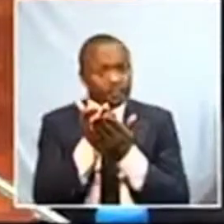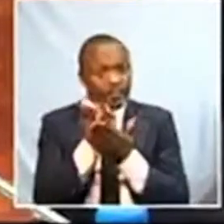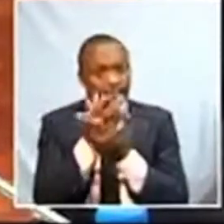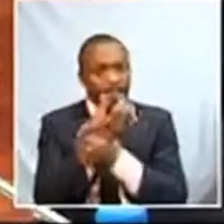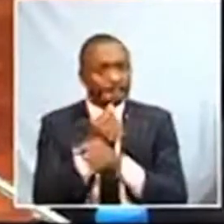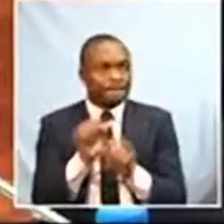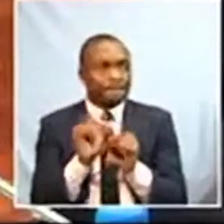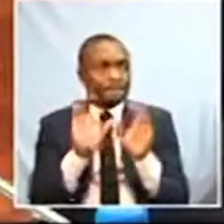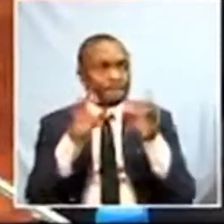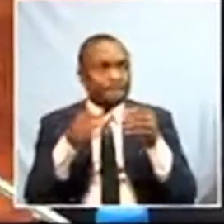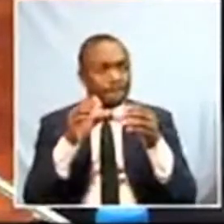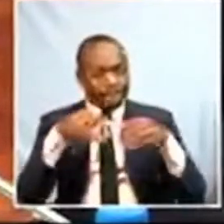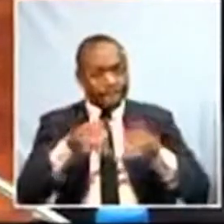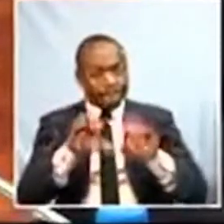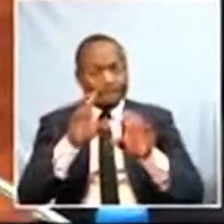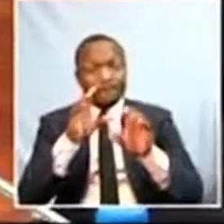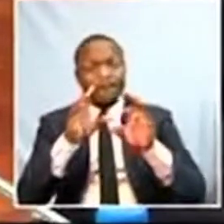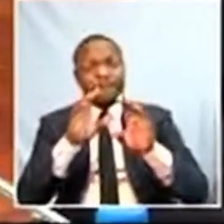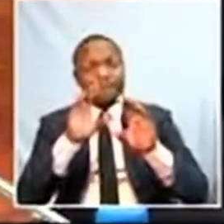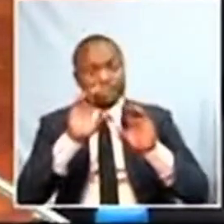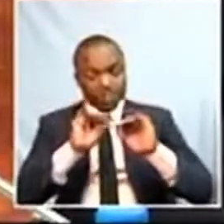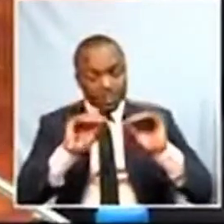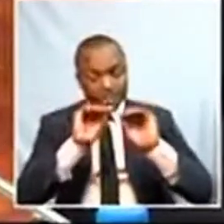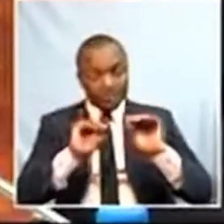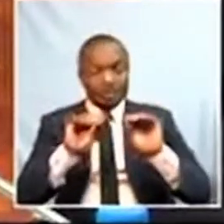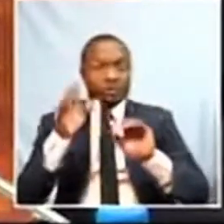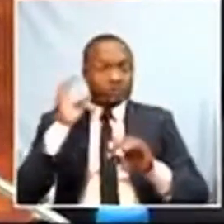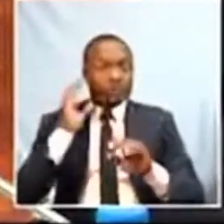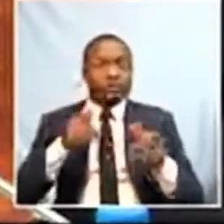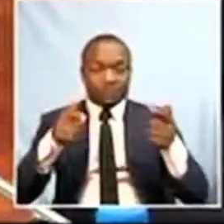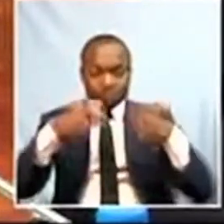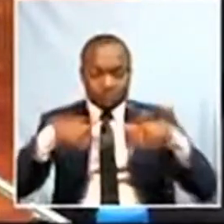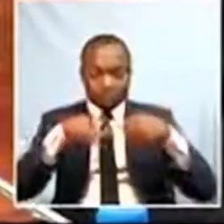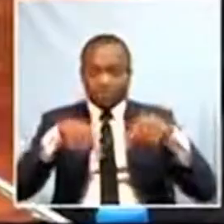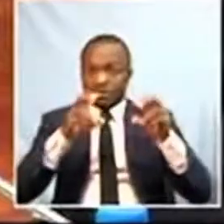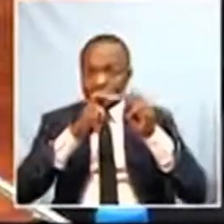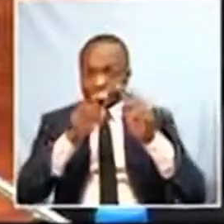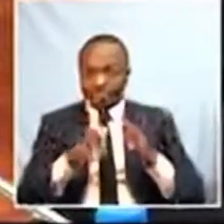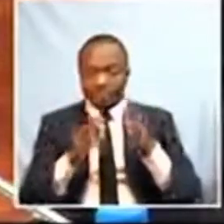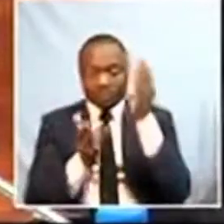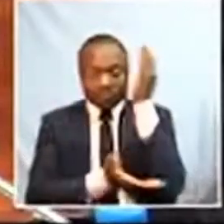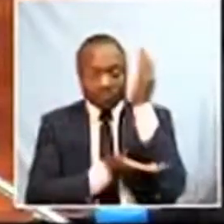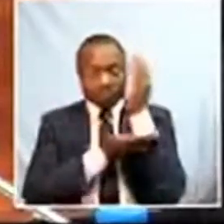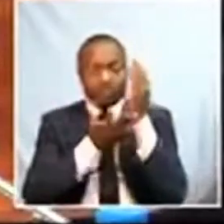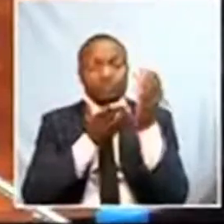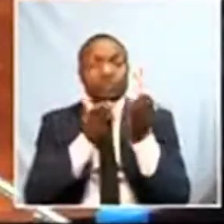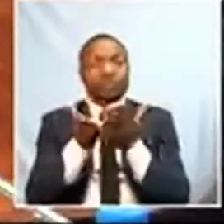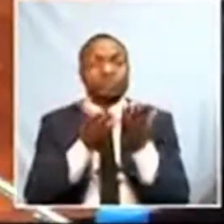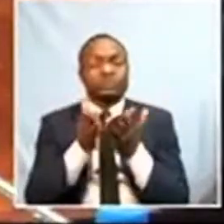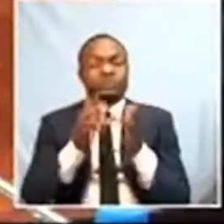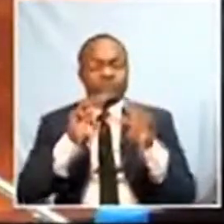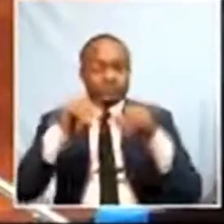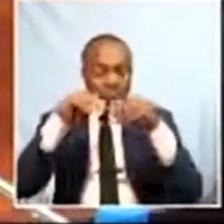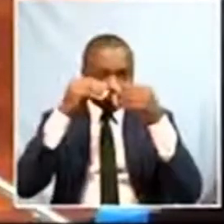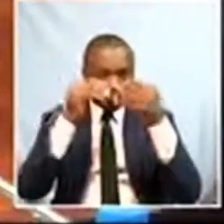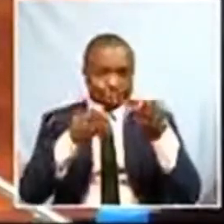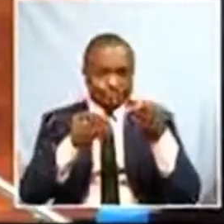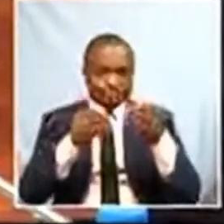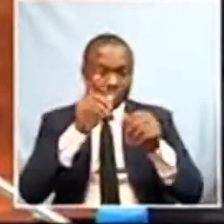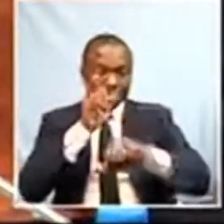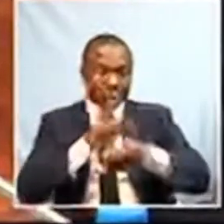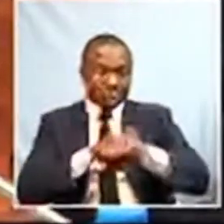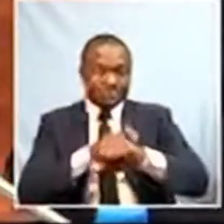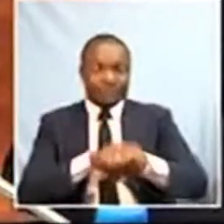measure. Council will continue to build capacity on local contractors to improve service delivery